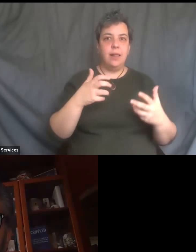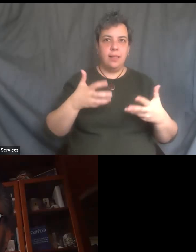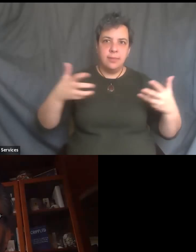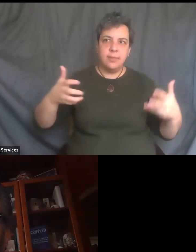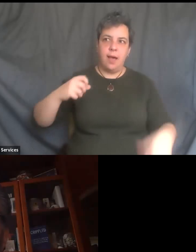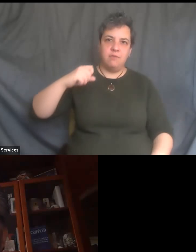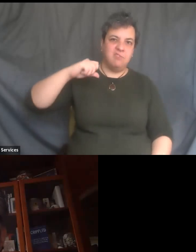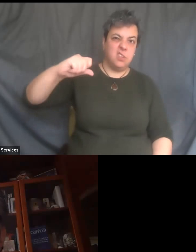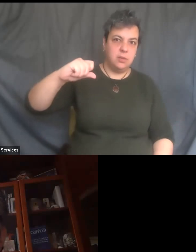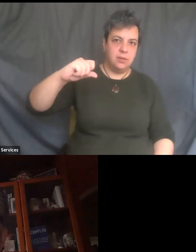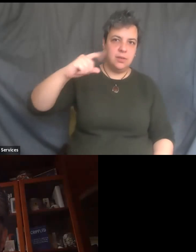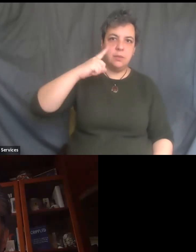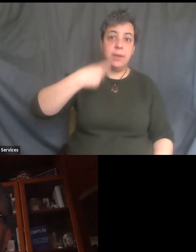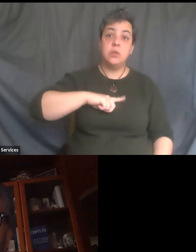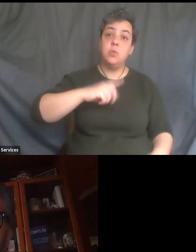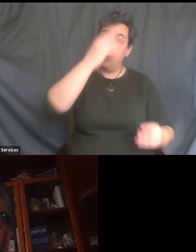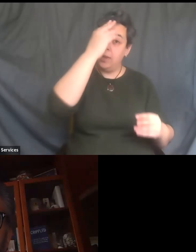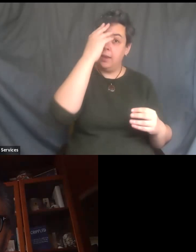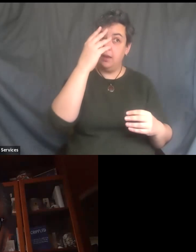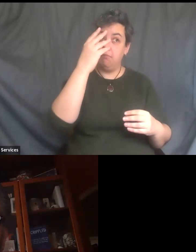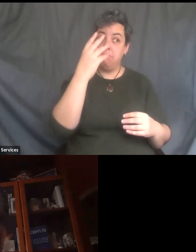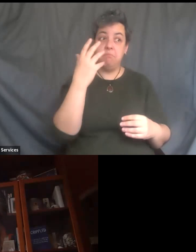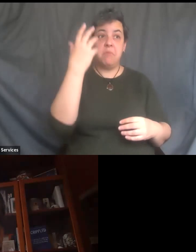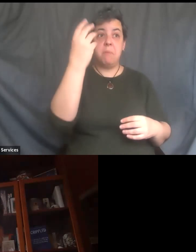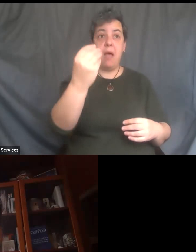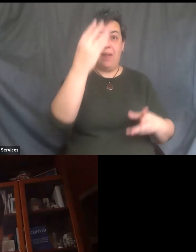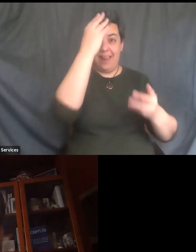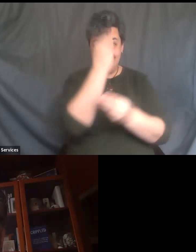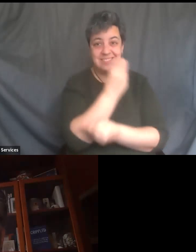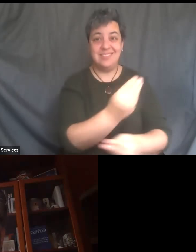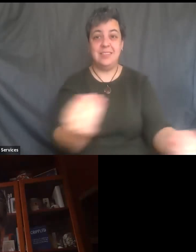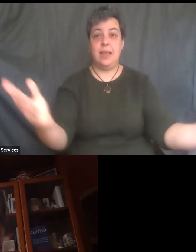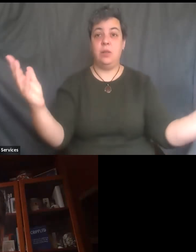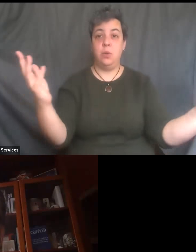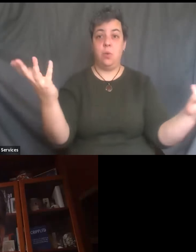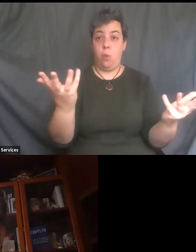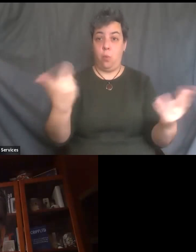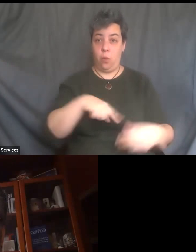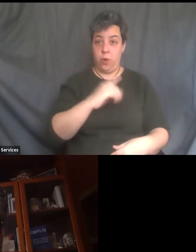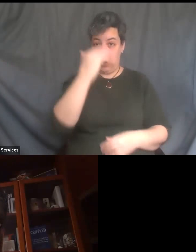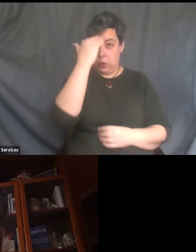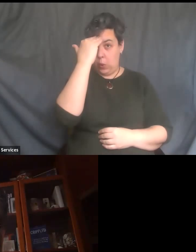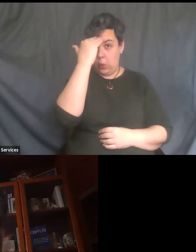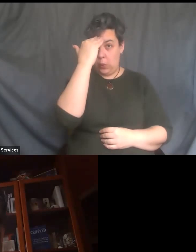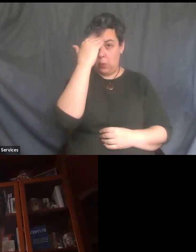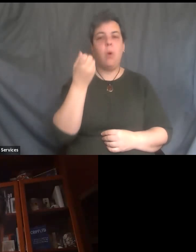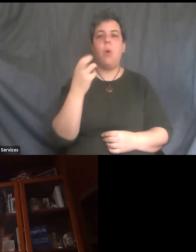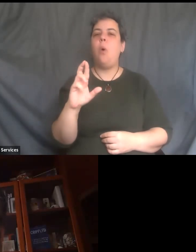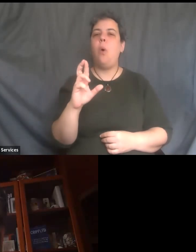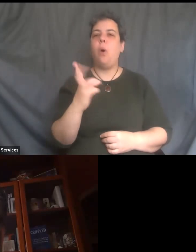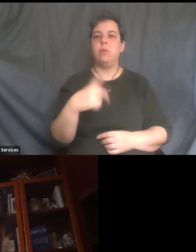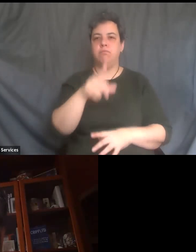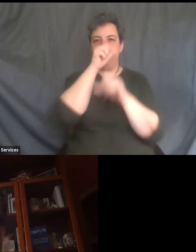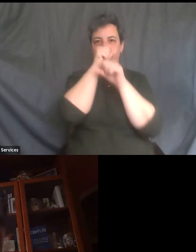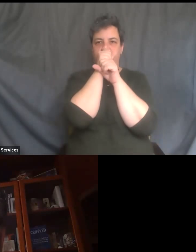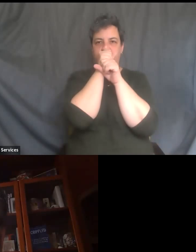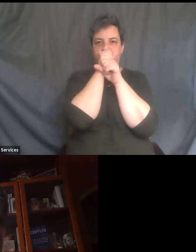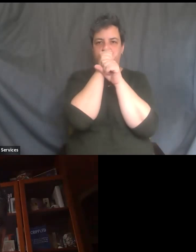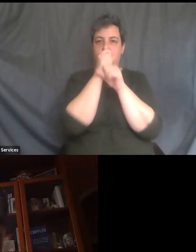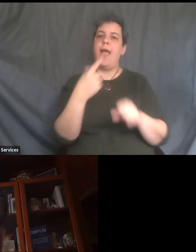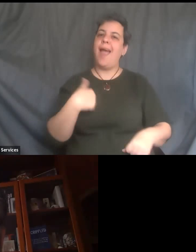tell people what we know, or do we just keep quiet? And I felt that we needed to be as transparent as we possibly